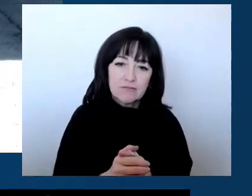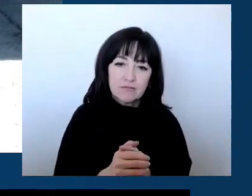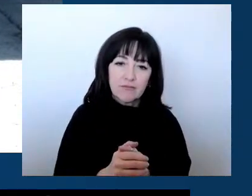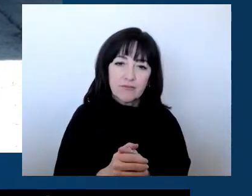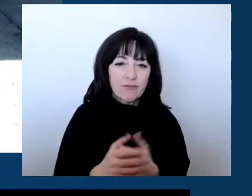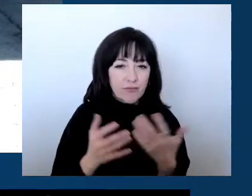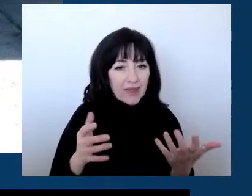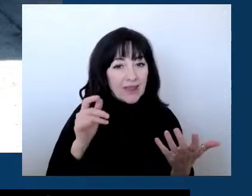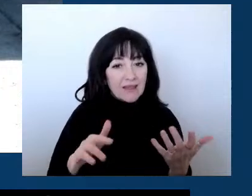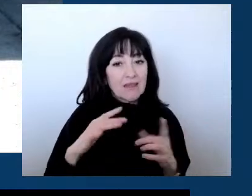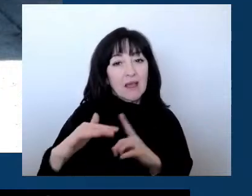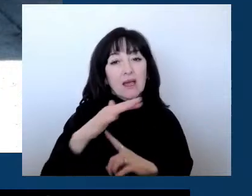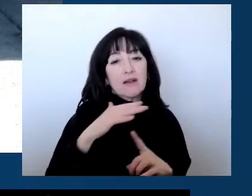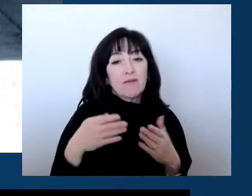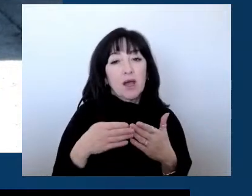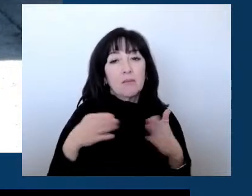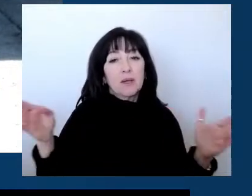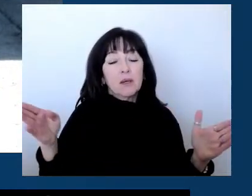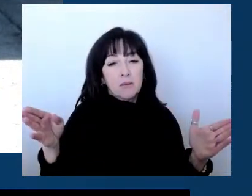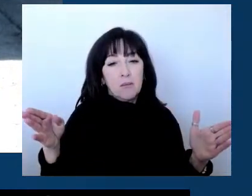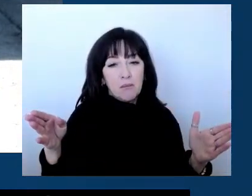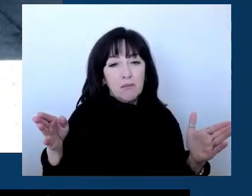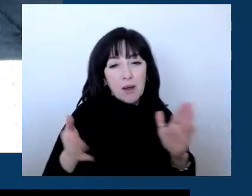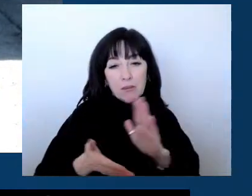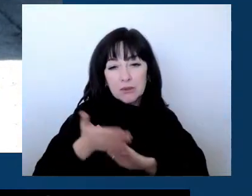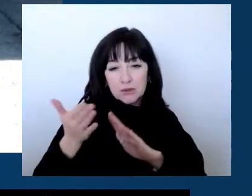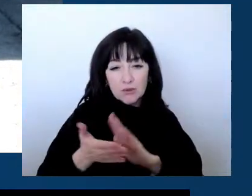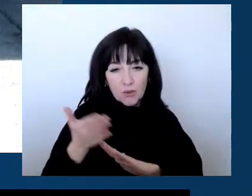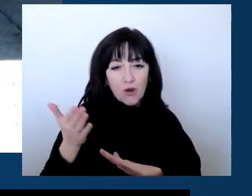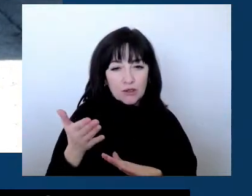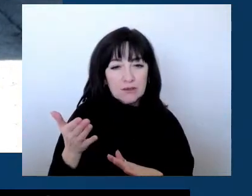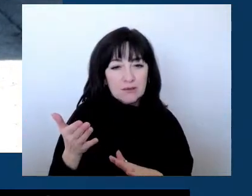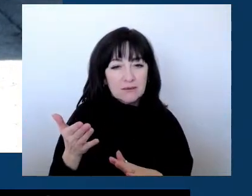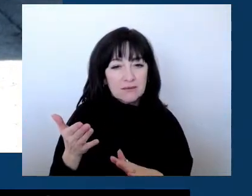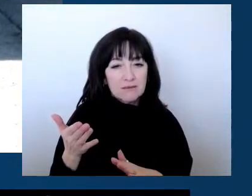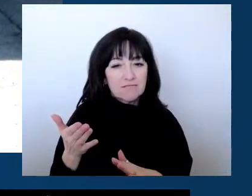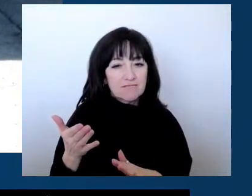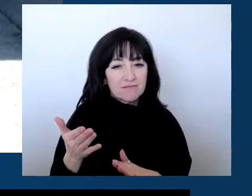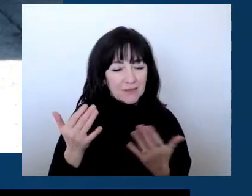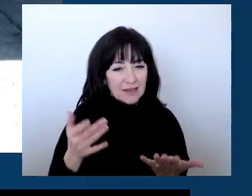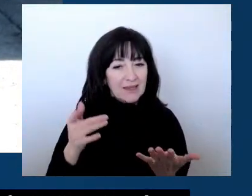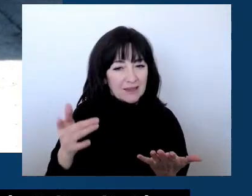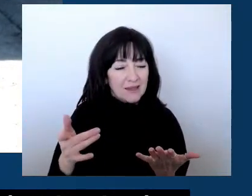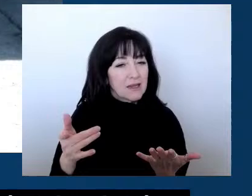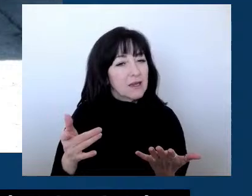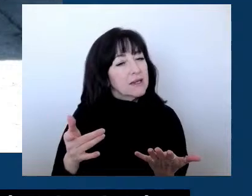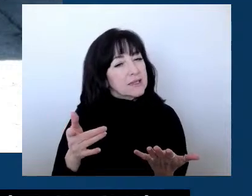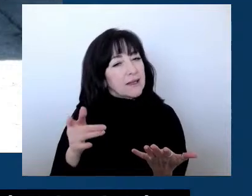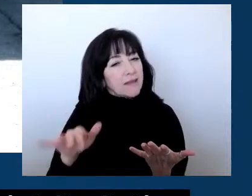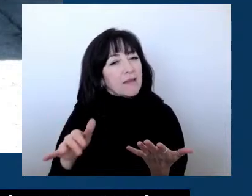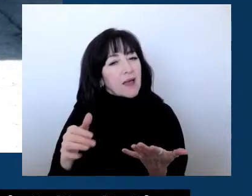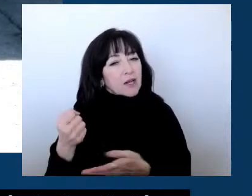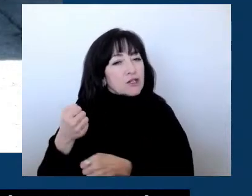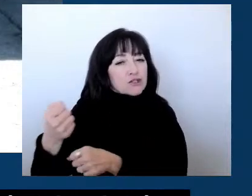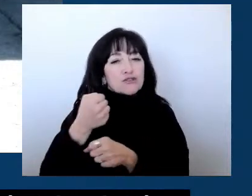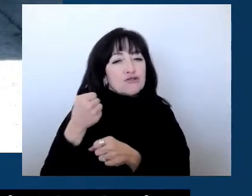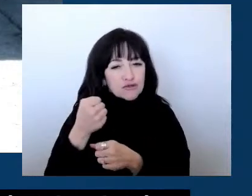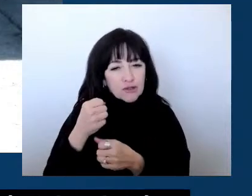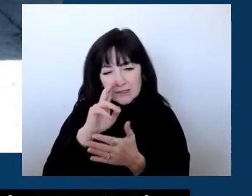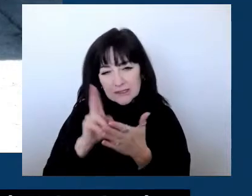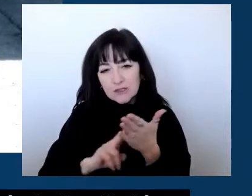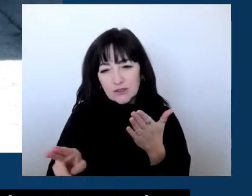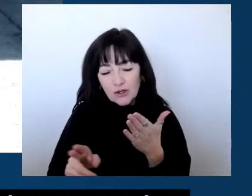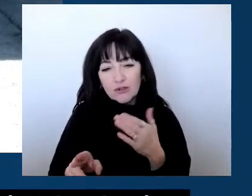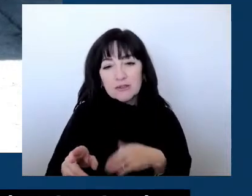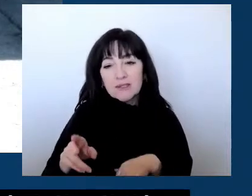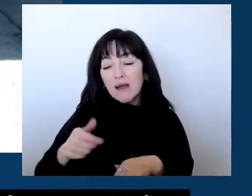Committee. First time he's been before since he was confirmed as Treasury Secretary. And there was a couple of people, I'll be honest, on the other side who were